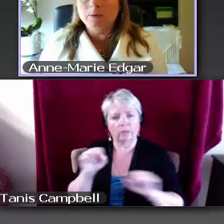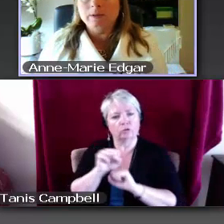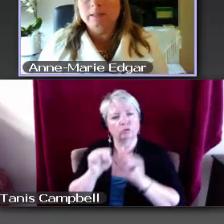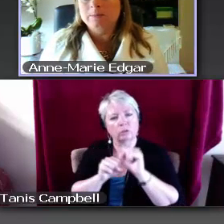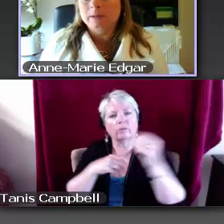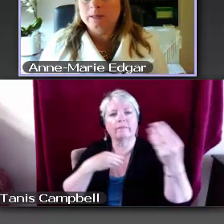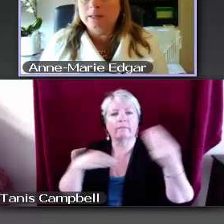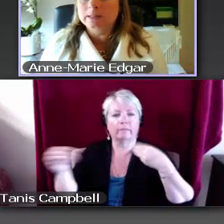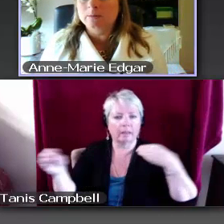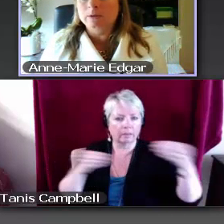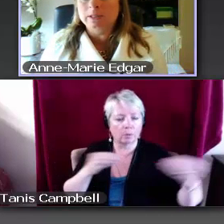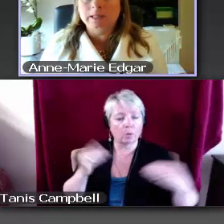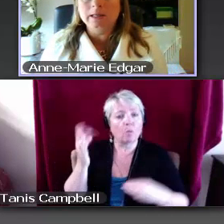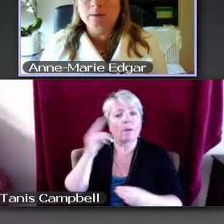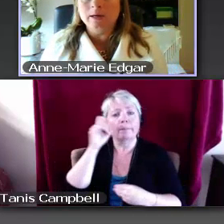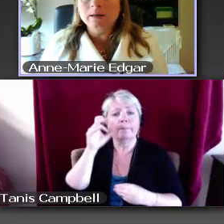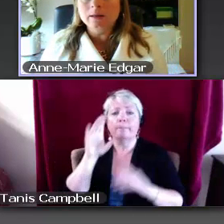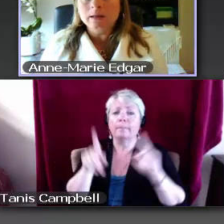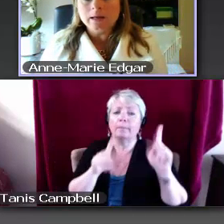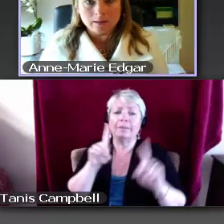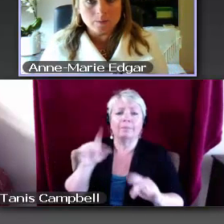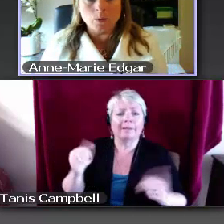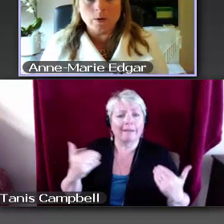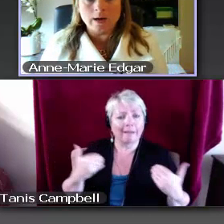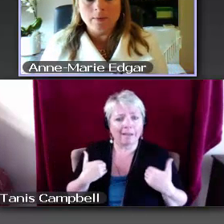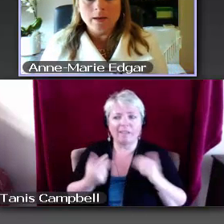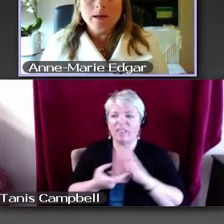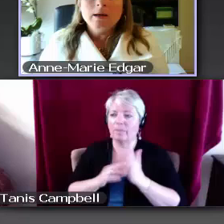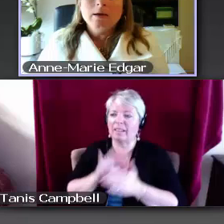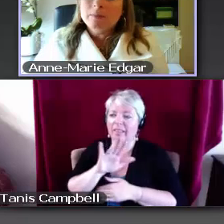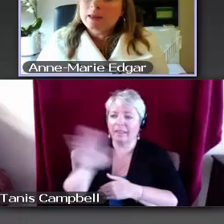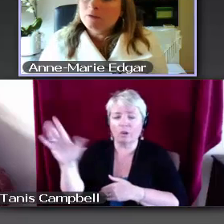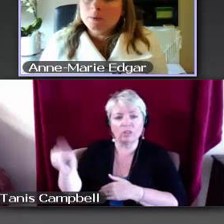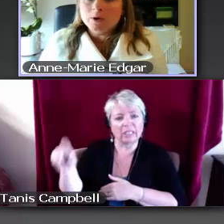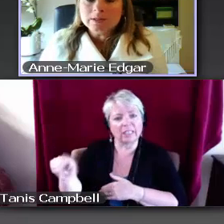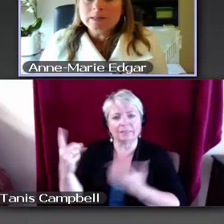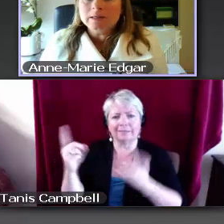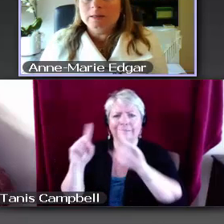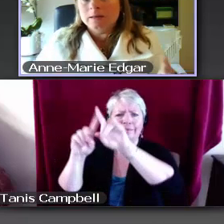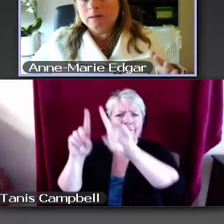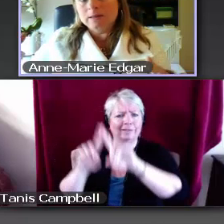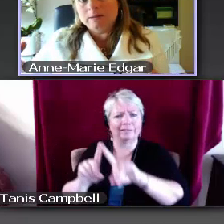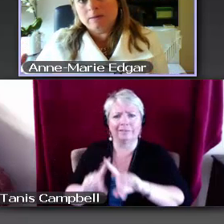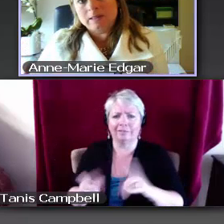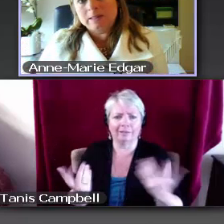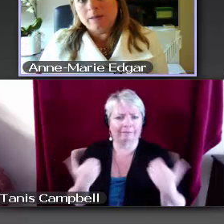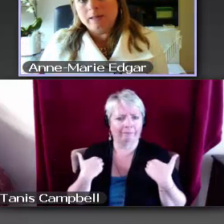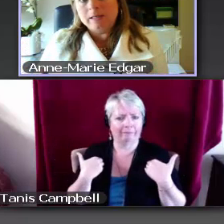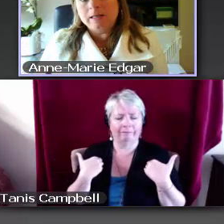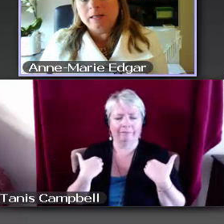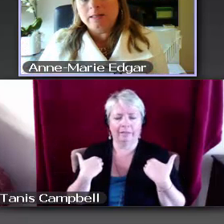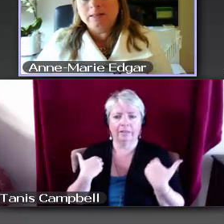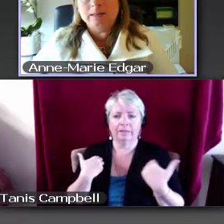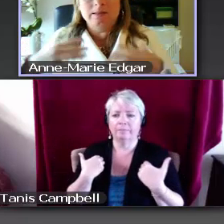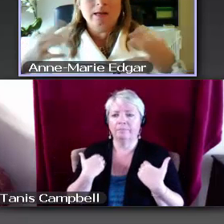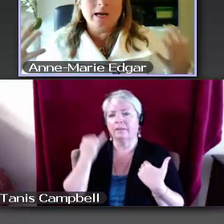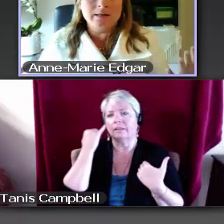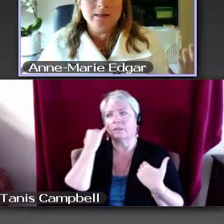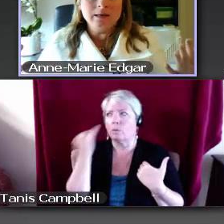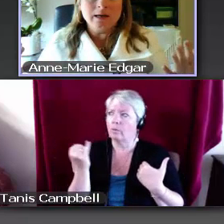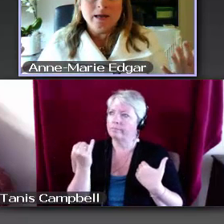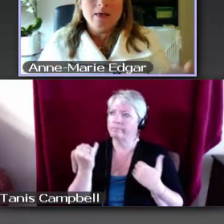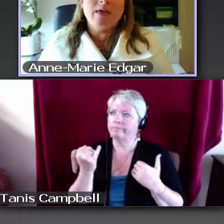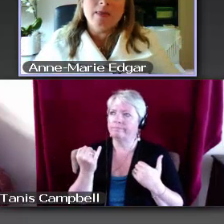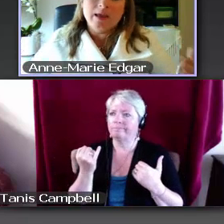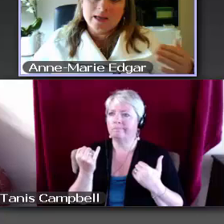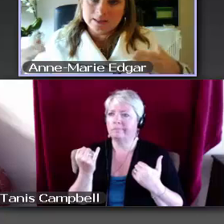it's people with disabilities that we're dealing with in the program, if a person's disability needs